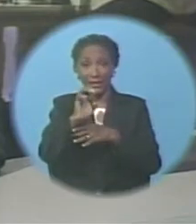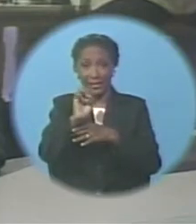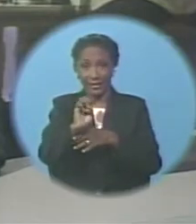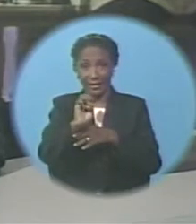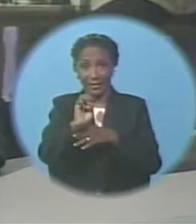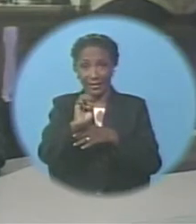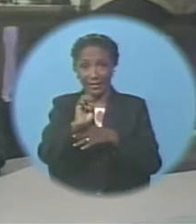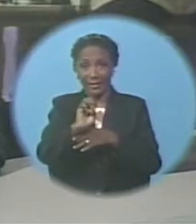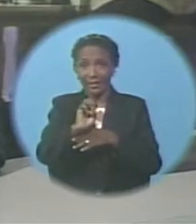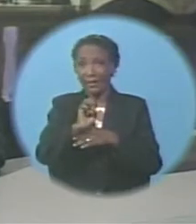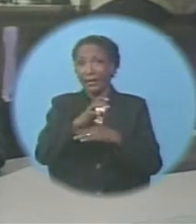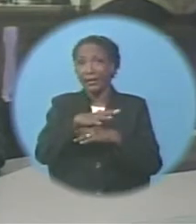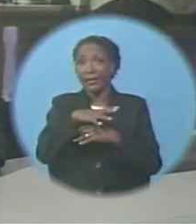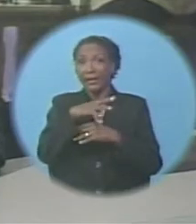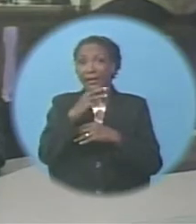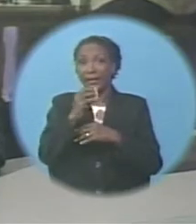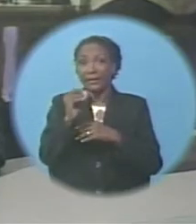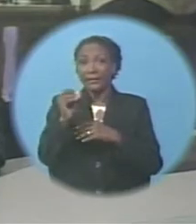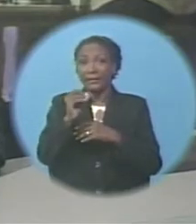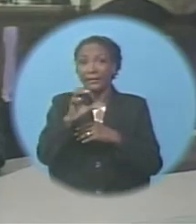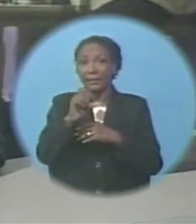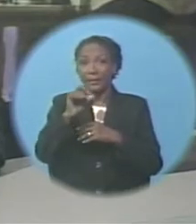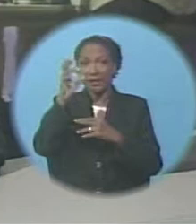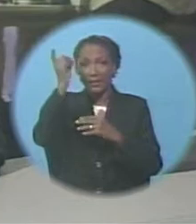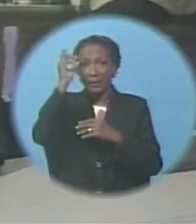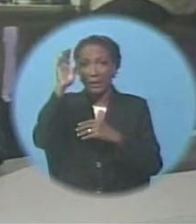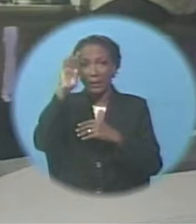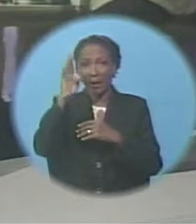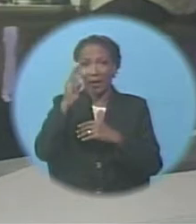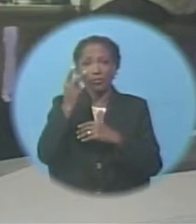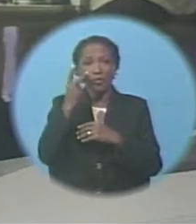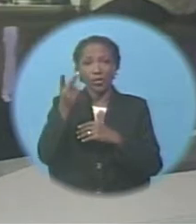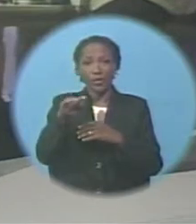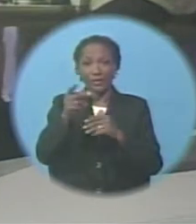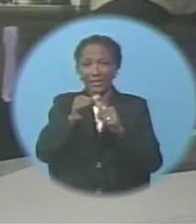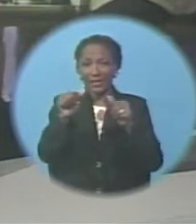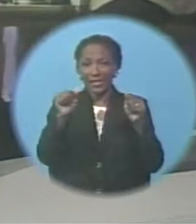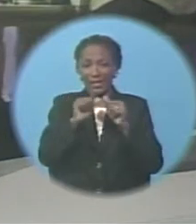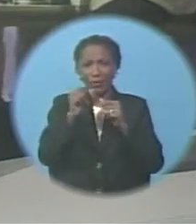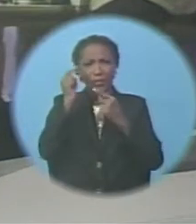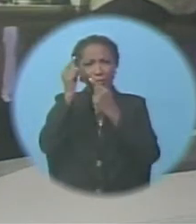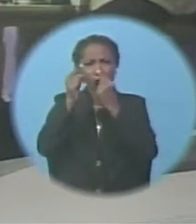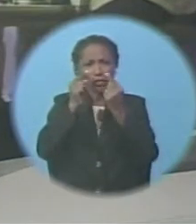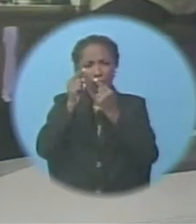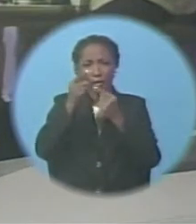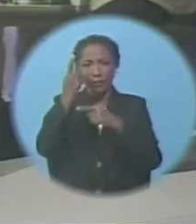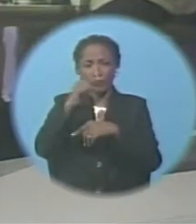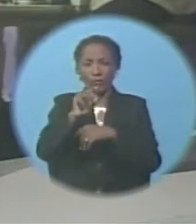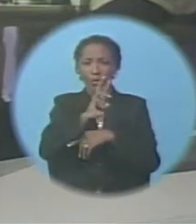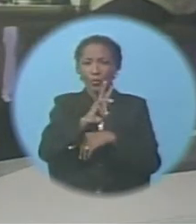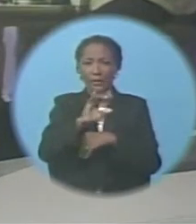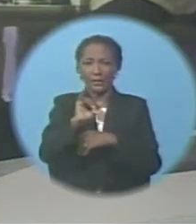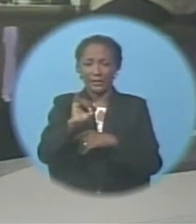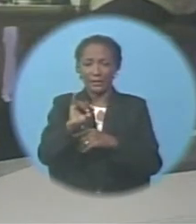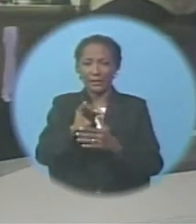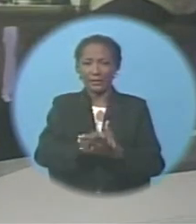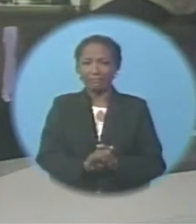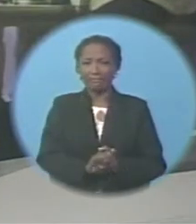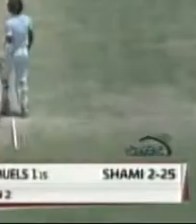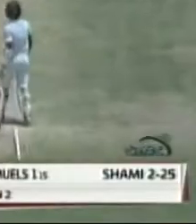world #1 India earlier this week. CBC's Damien Best takes a look at the areas of concern for the regional side.